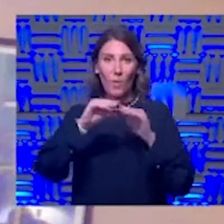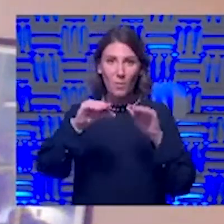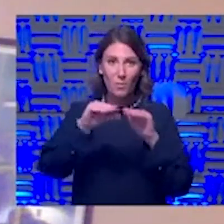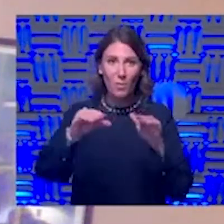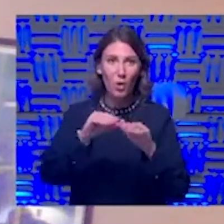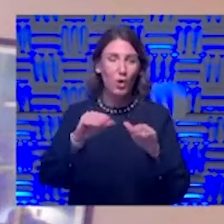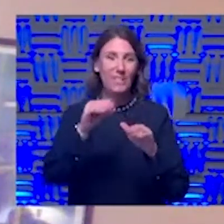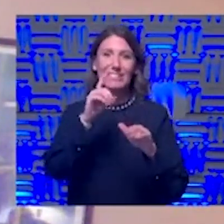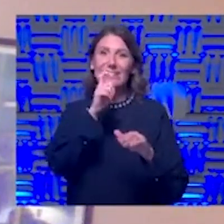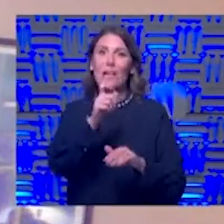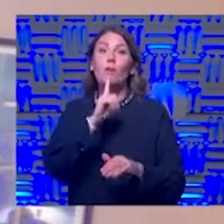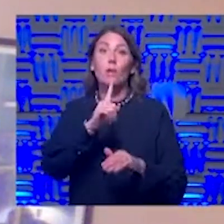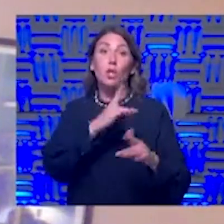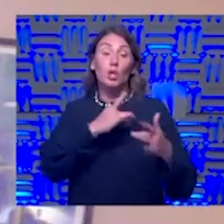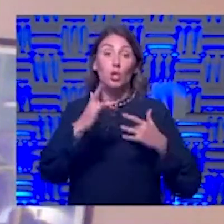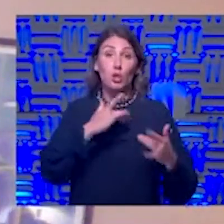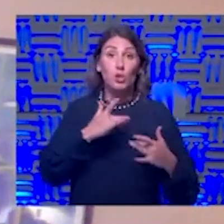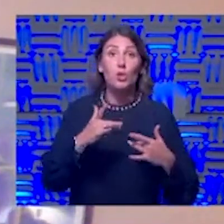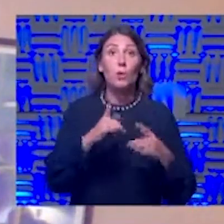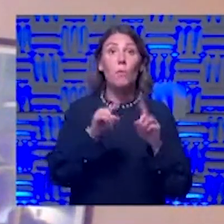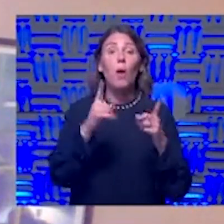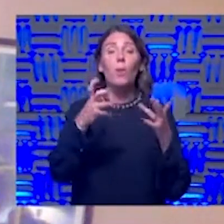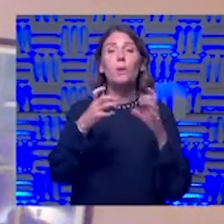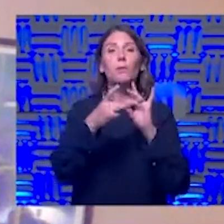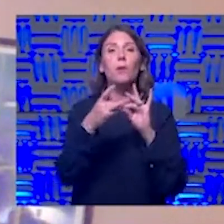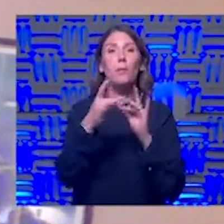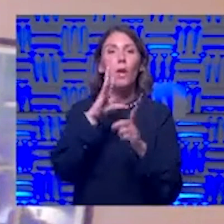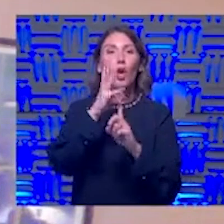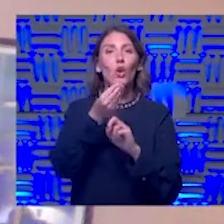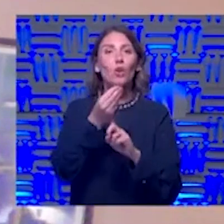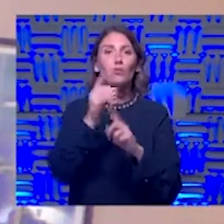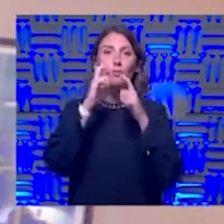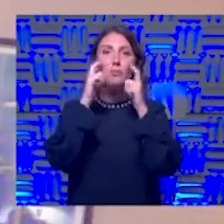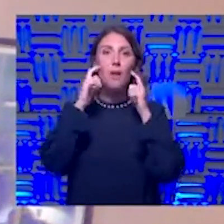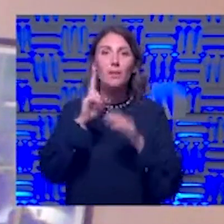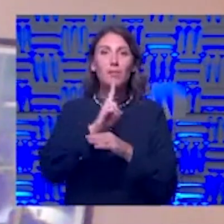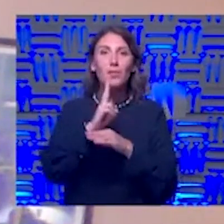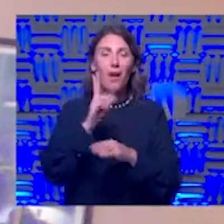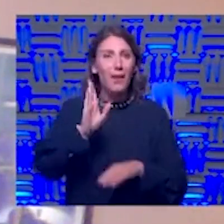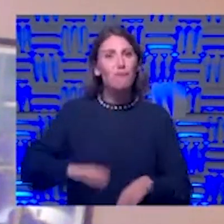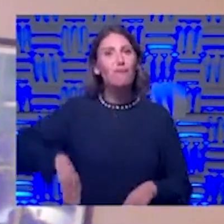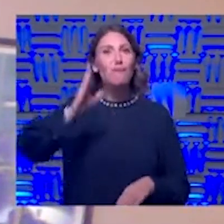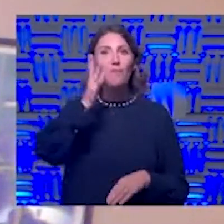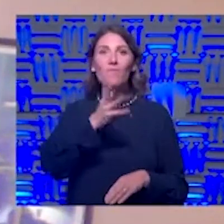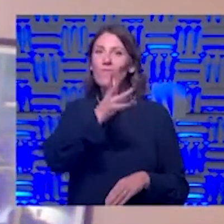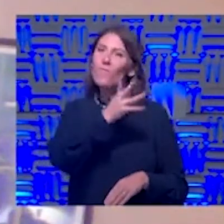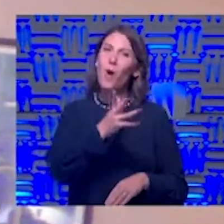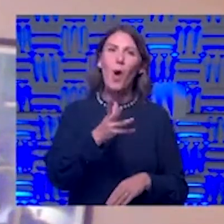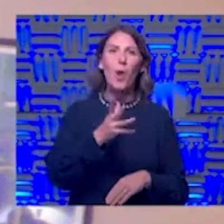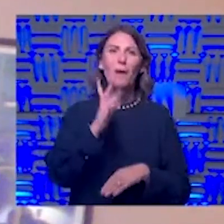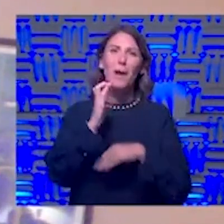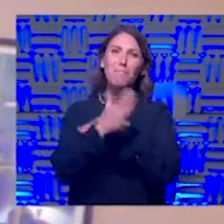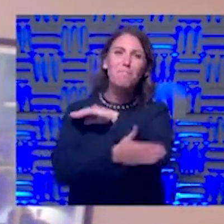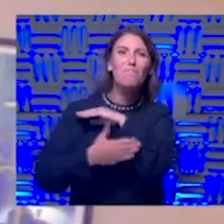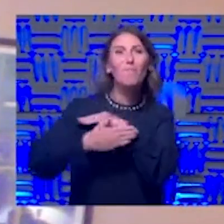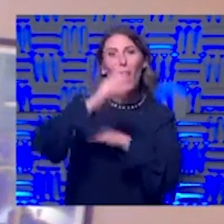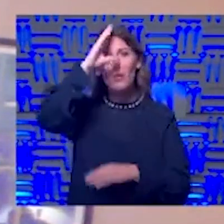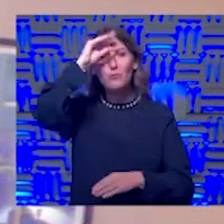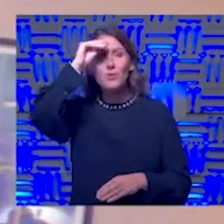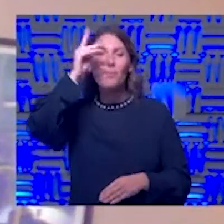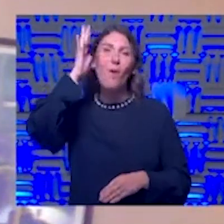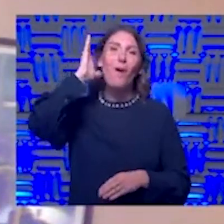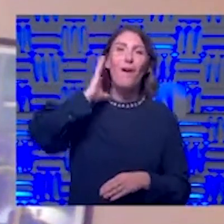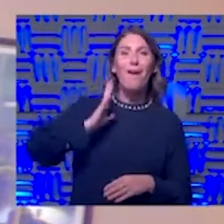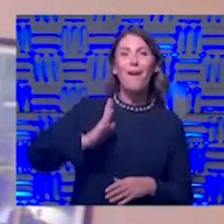wanted to comment on culture and mask wearing. I grew up on a farm, so I'm a country boy at heart, and my heroes were